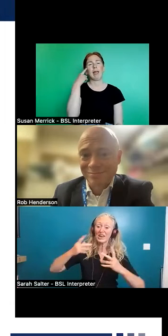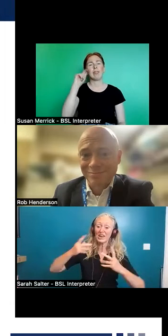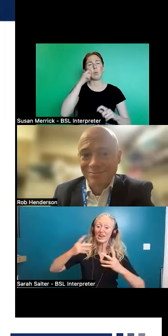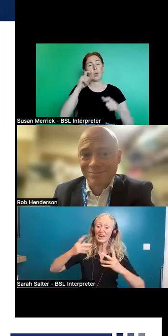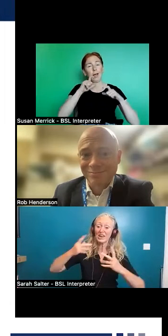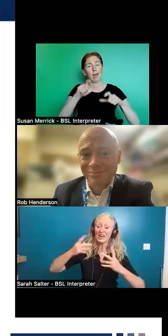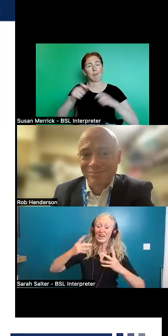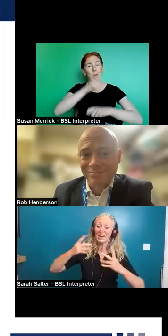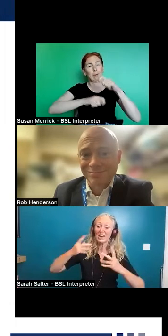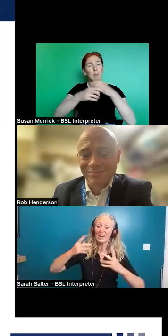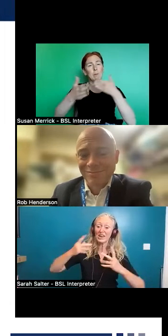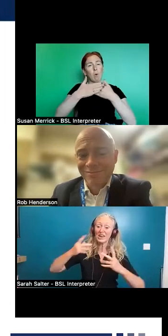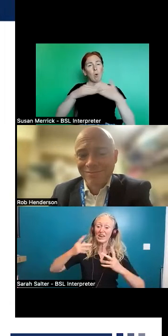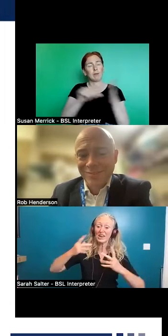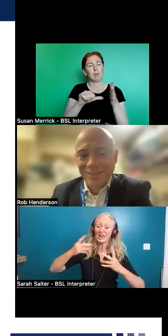diagnosis?